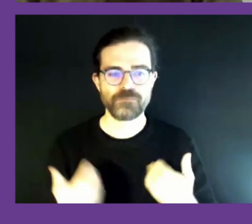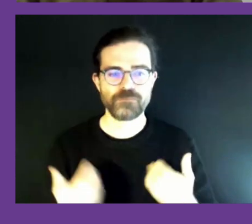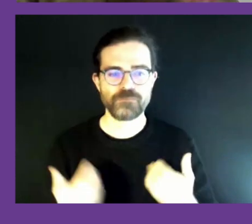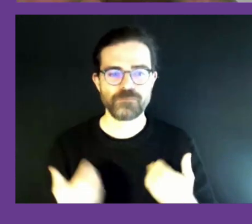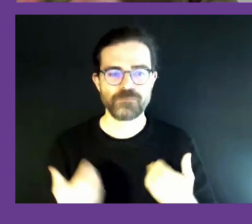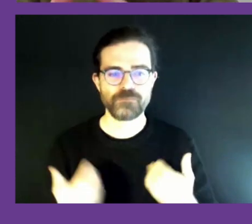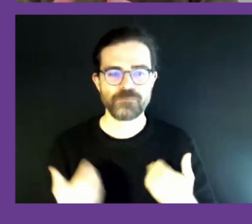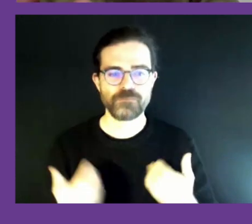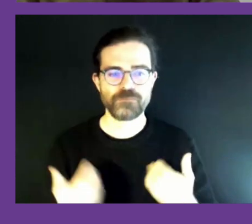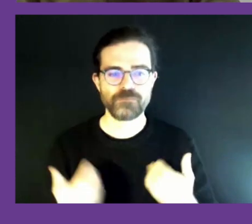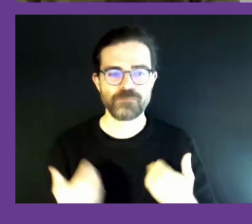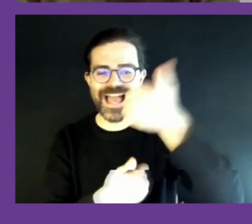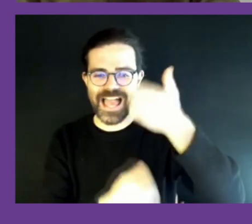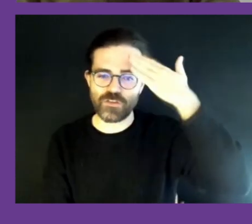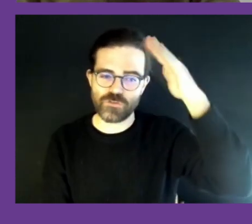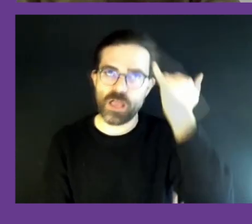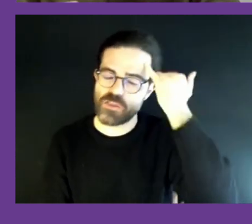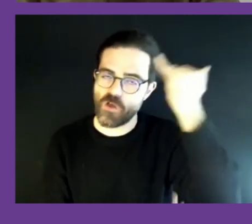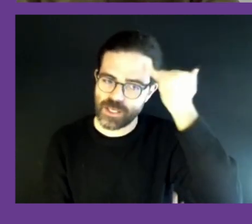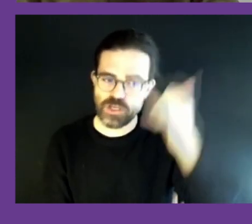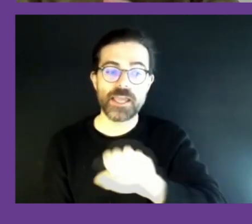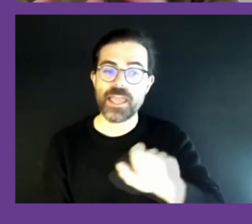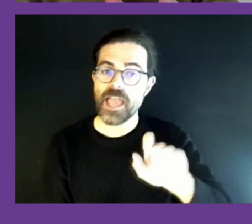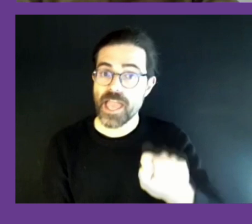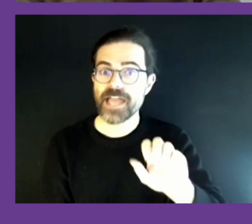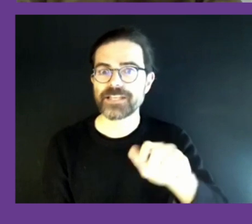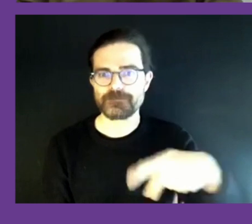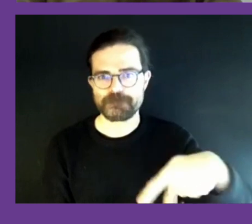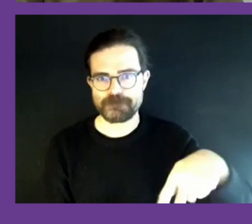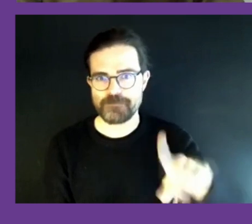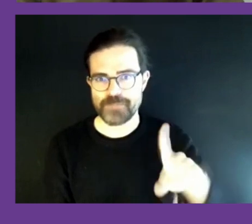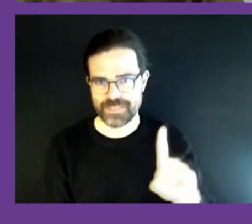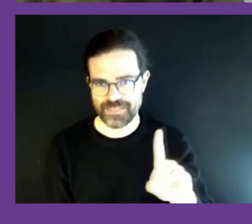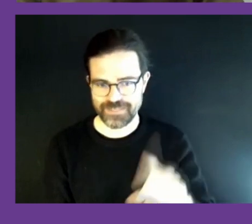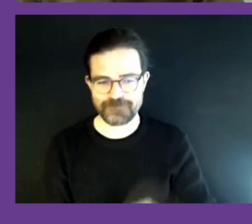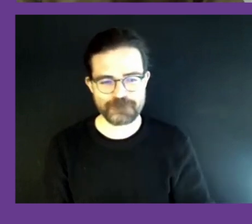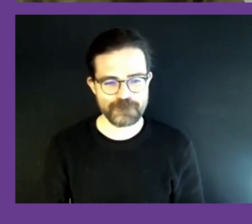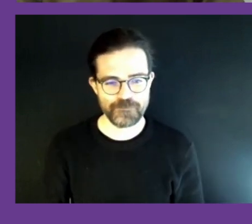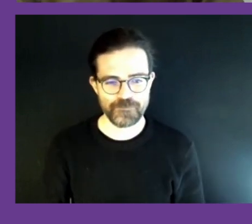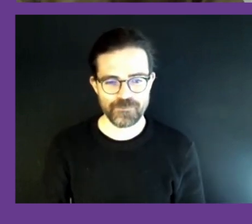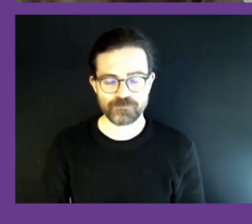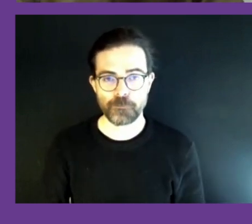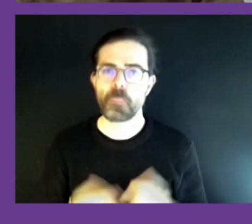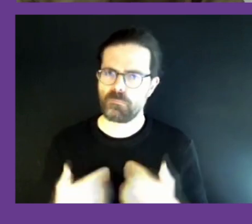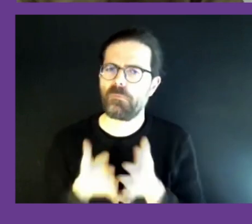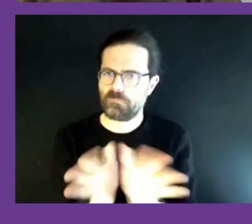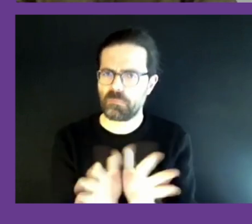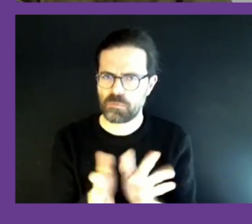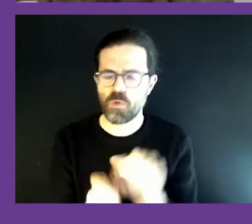project before we move on to discussing a bit more specifically the project's work on